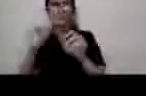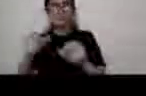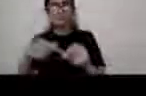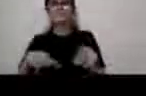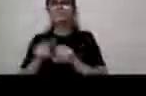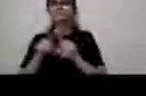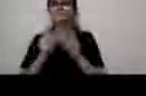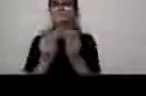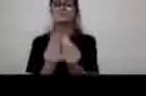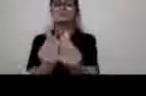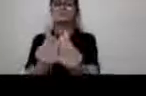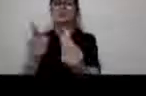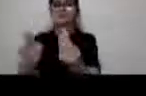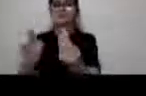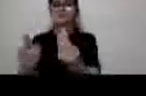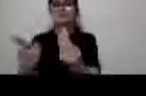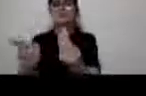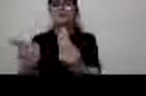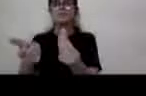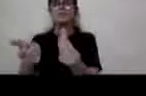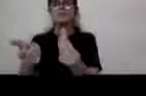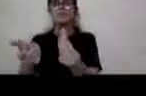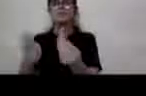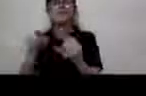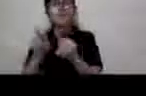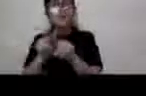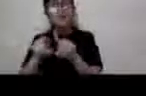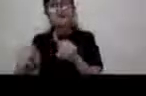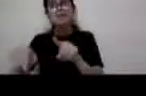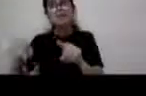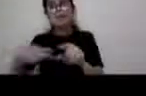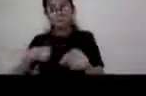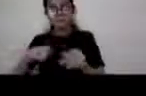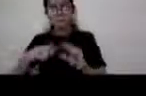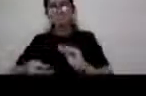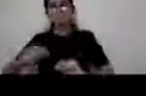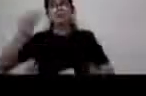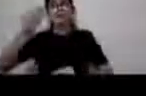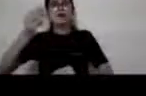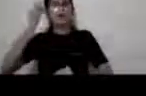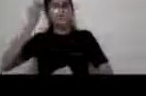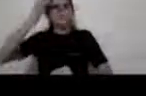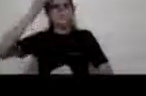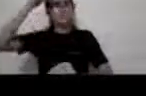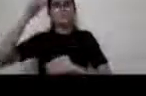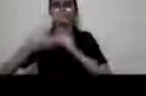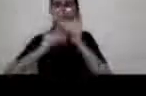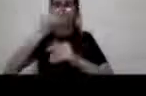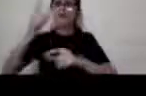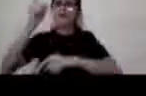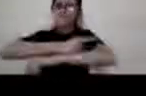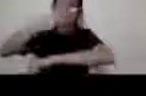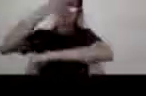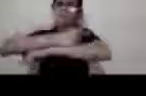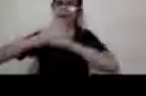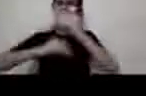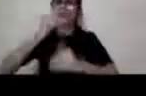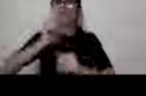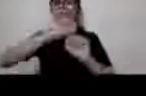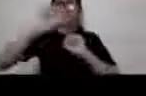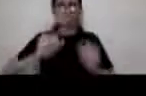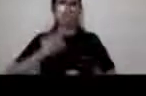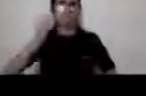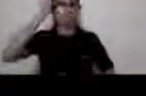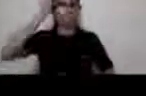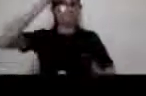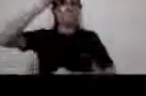that enables the client to be up to date each and every day by updating it themselves. And